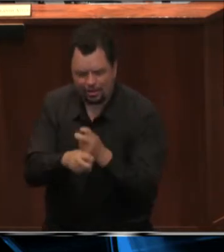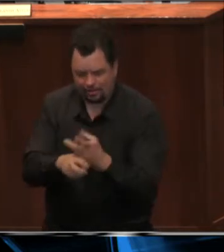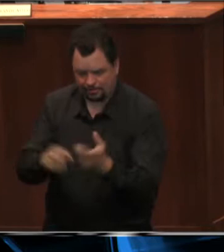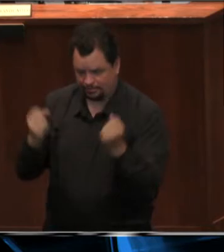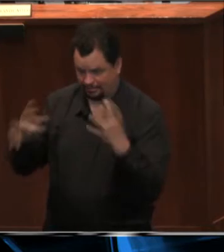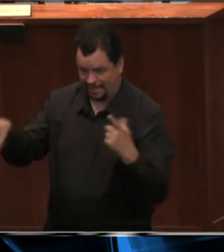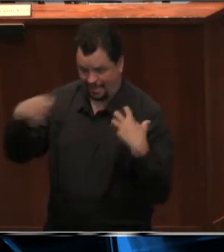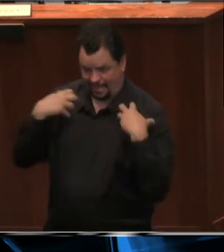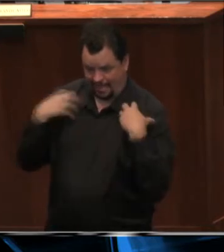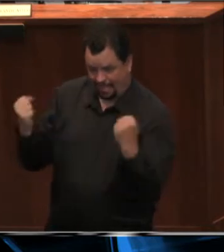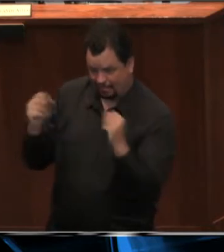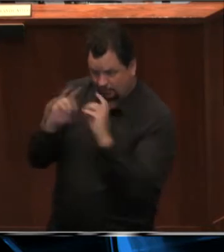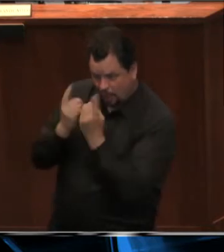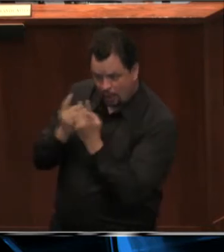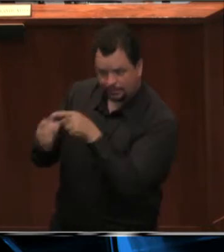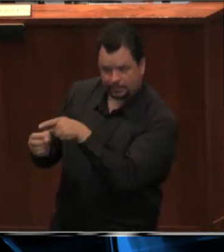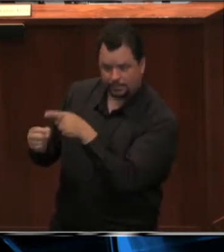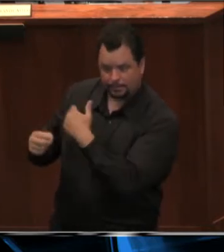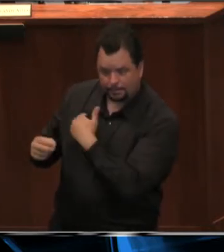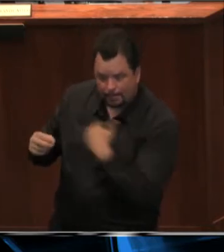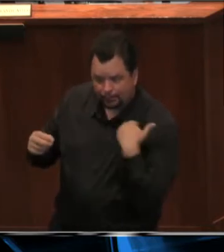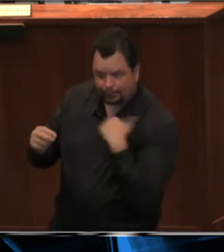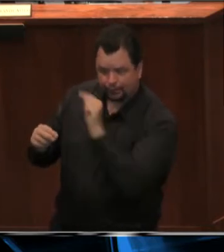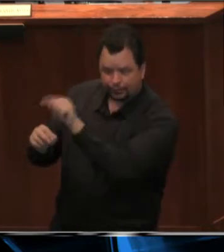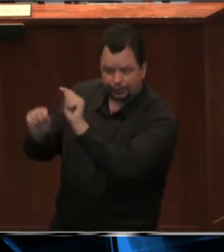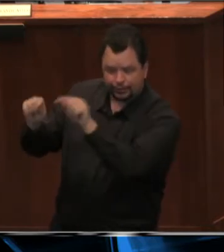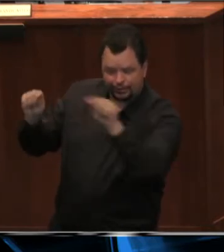So we would not be able to do